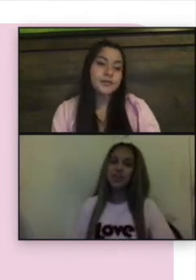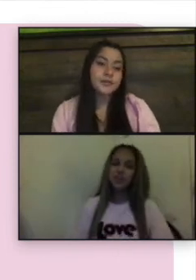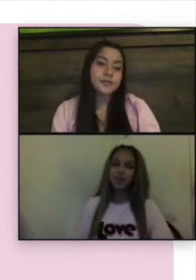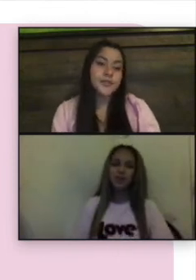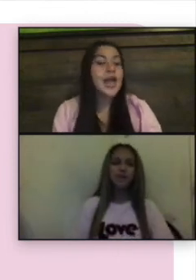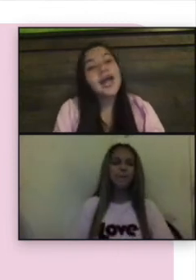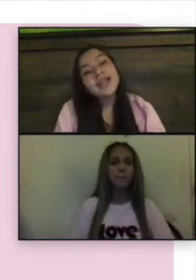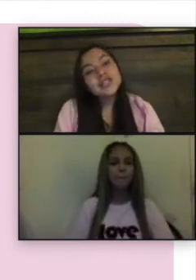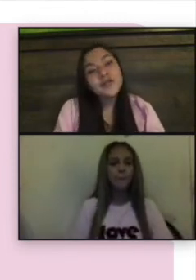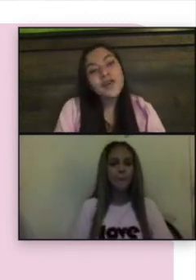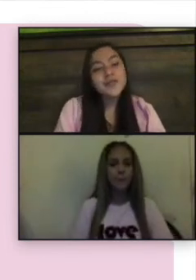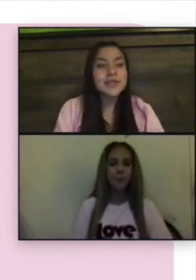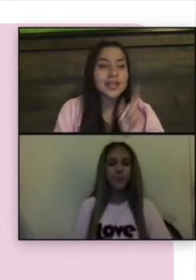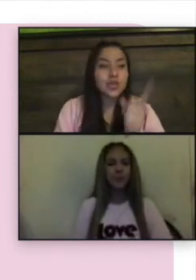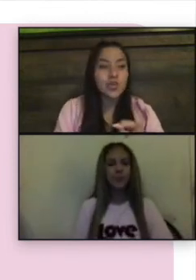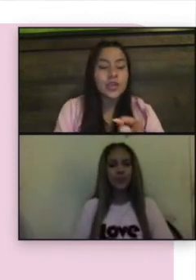Ashley Escobar.